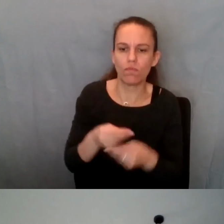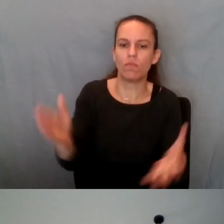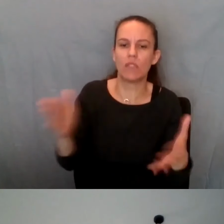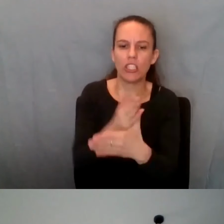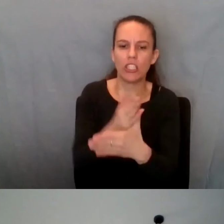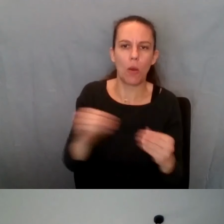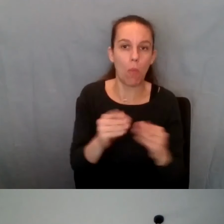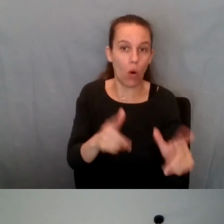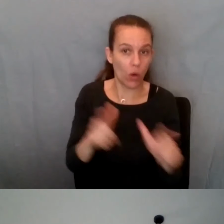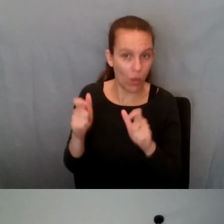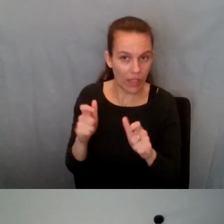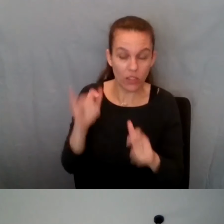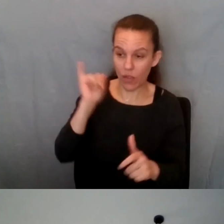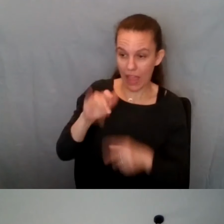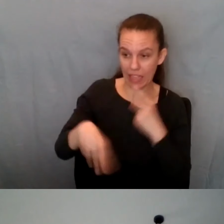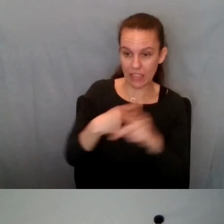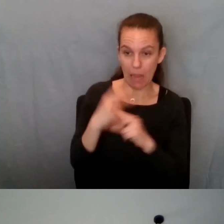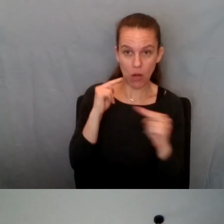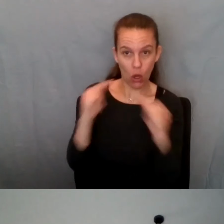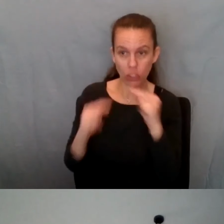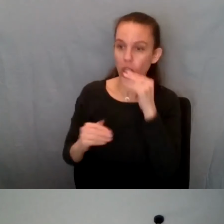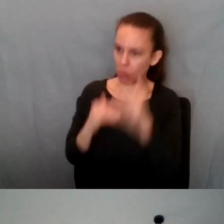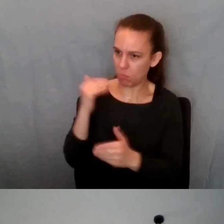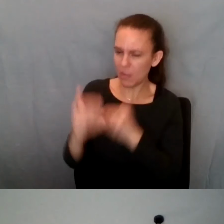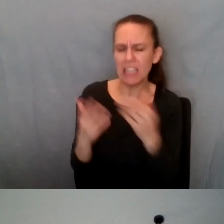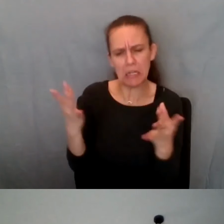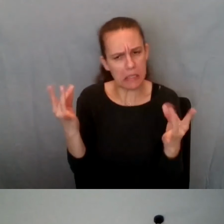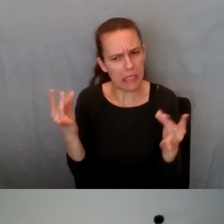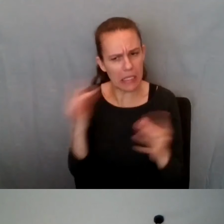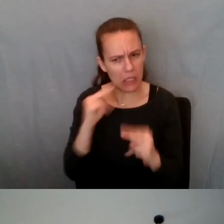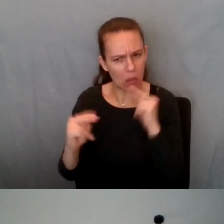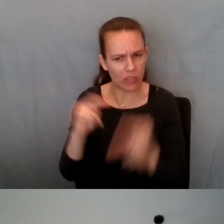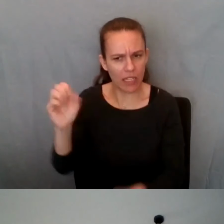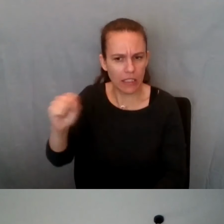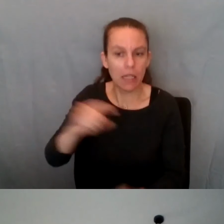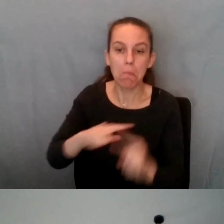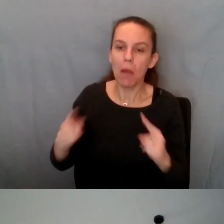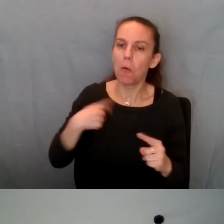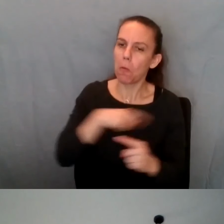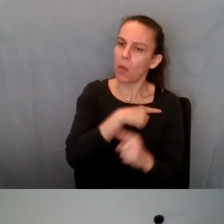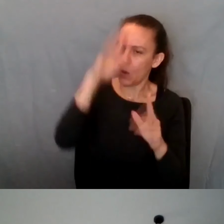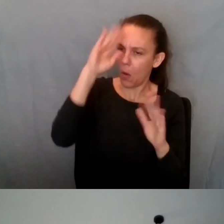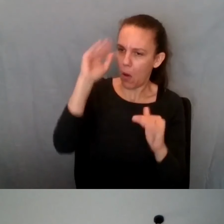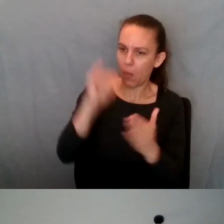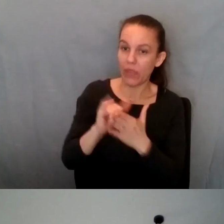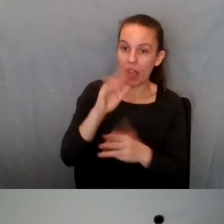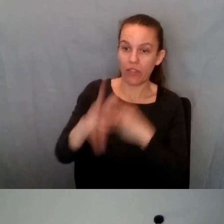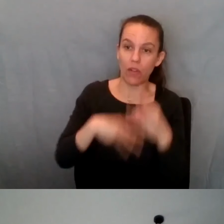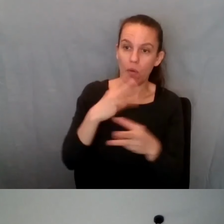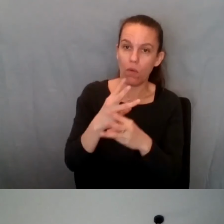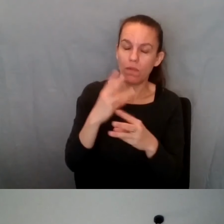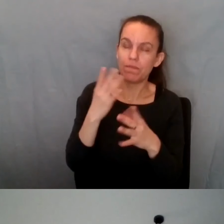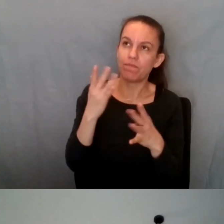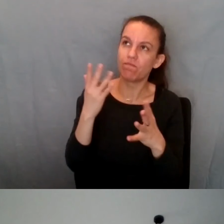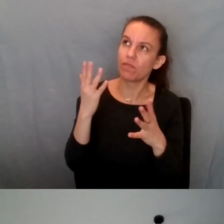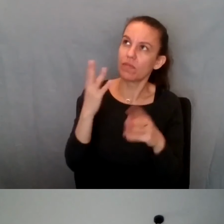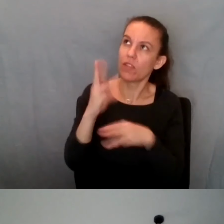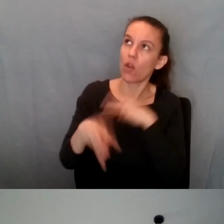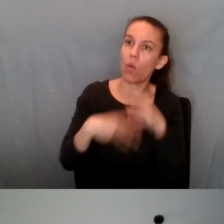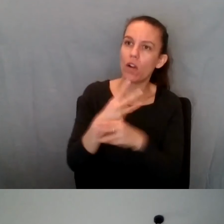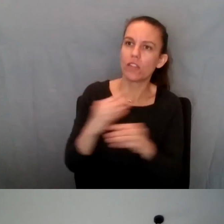those negotiations are advancing. They're tricky, but we hope that the world's